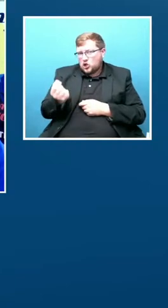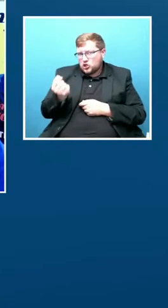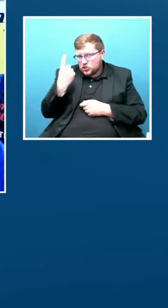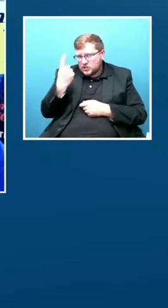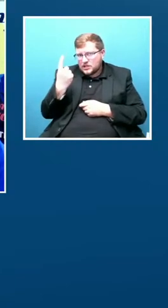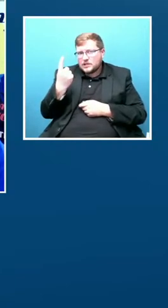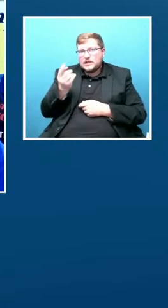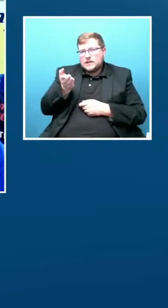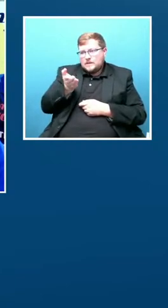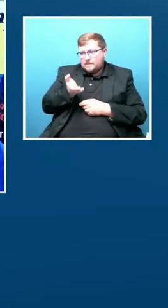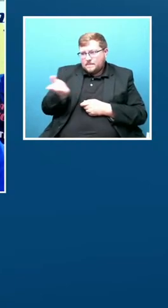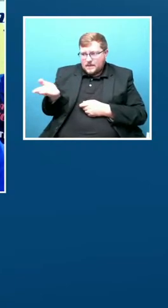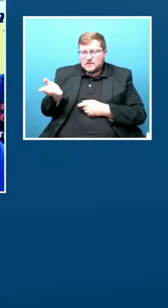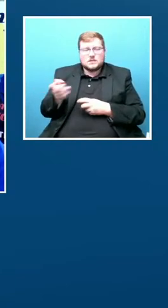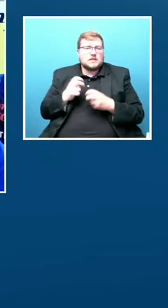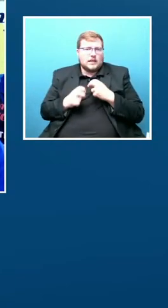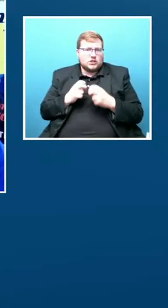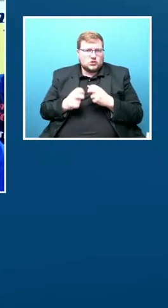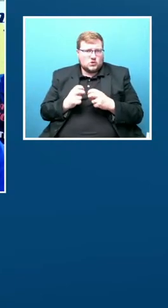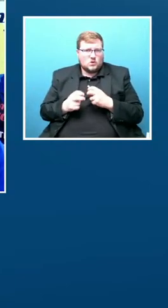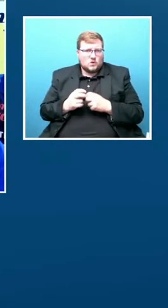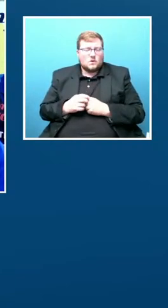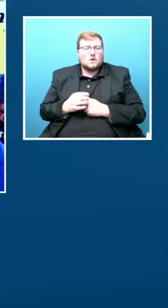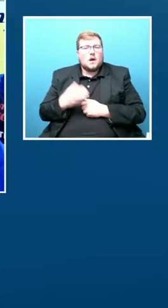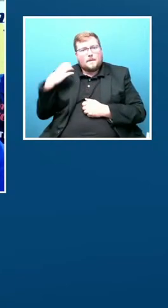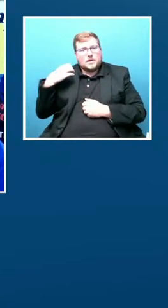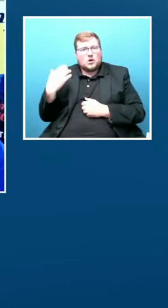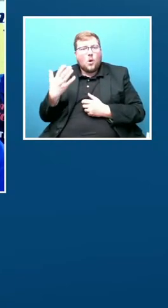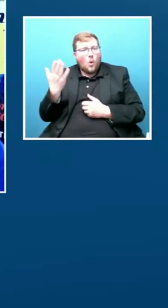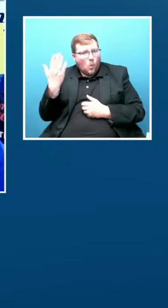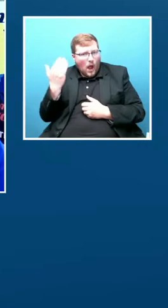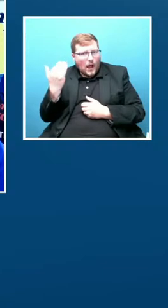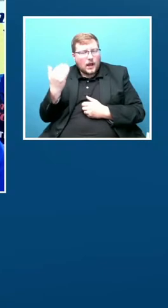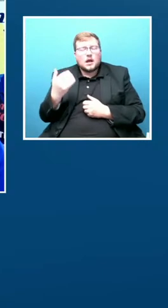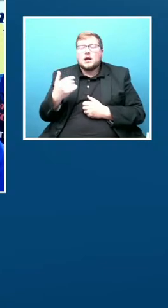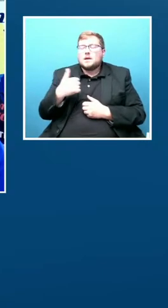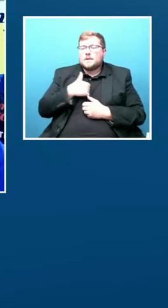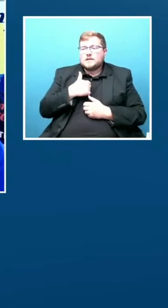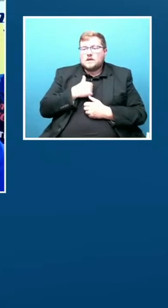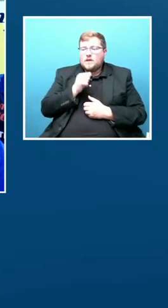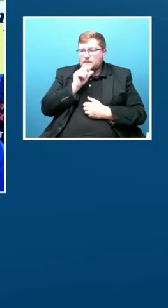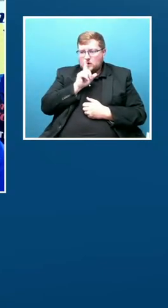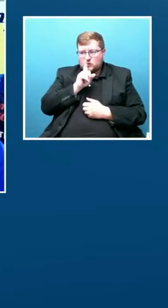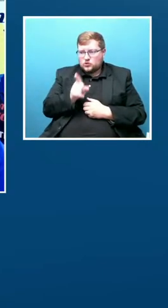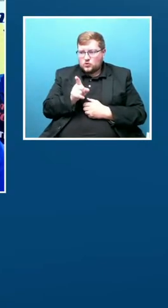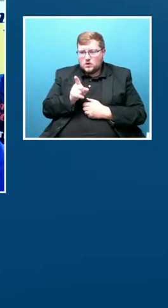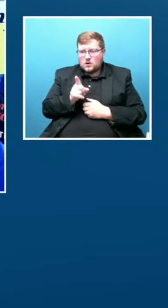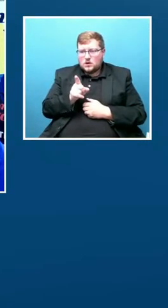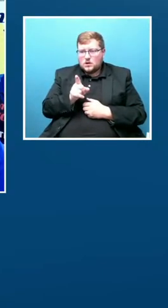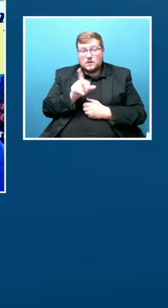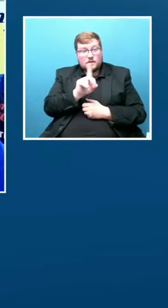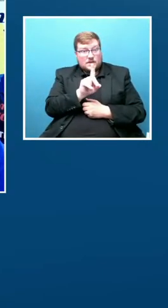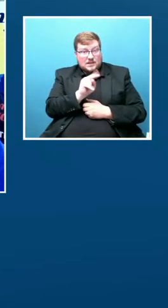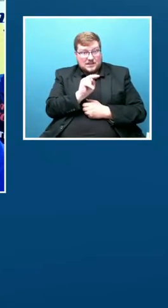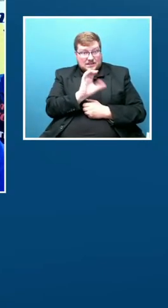wrapping my head around this issue, Mr. Chairman, because I am not sure that the DNC,